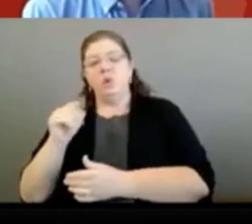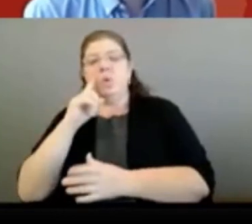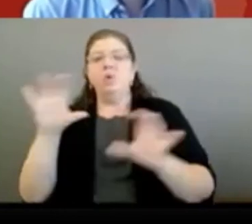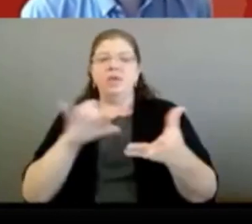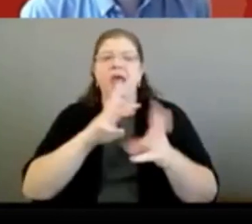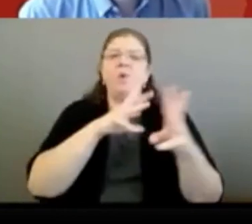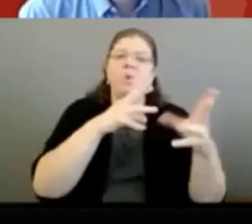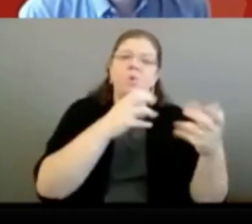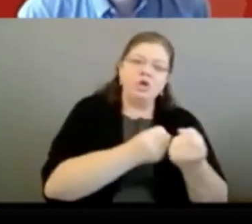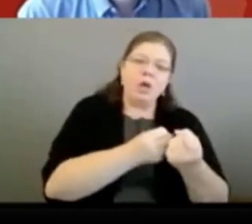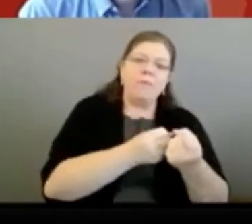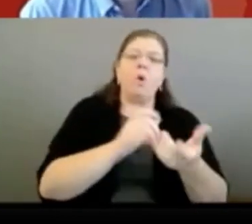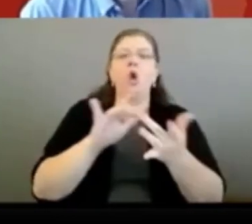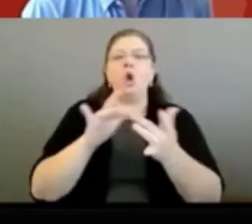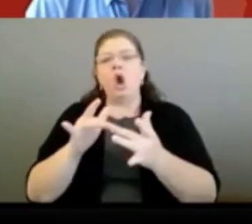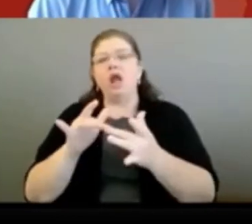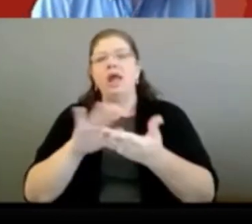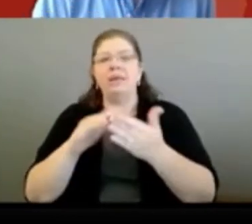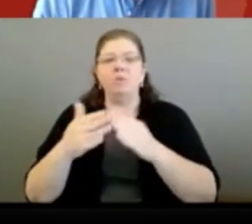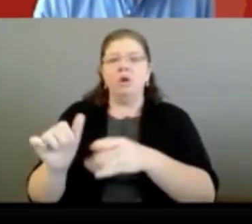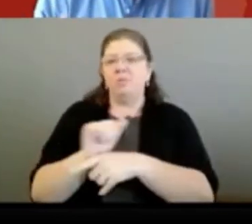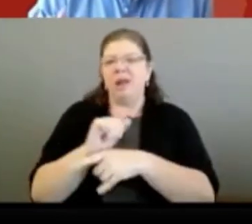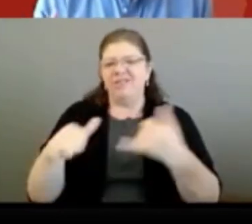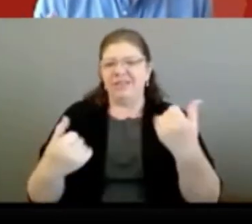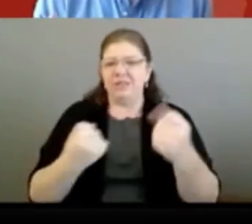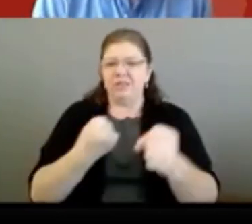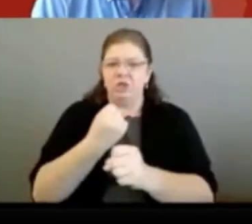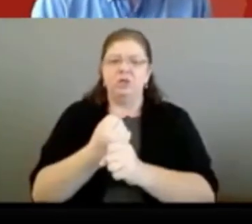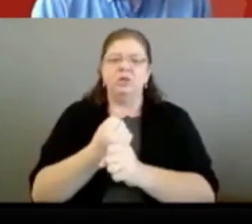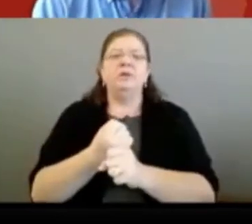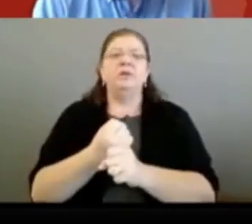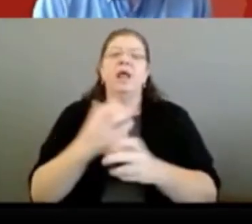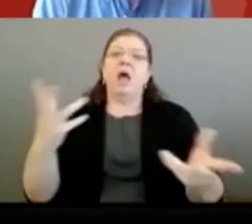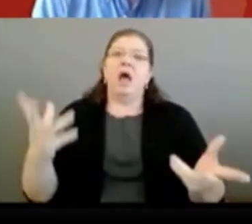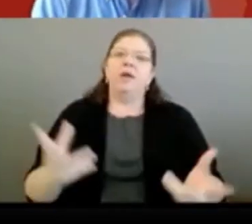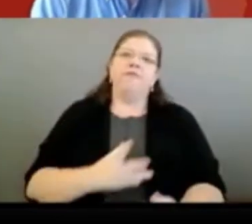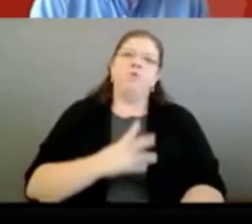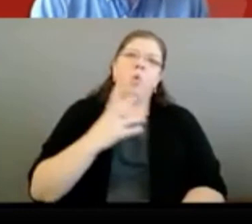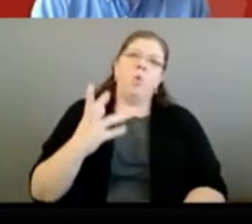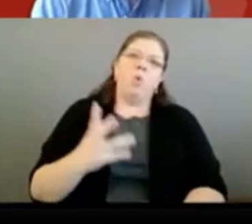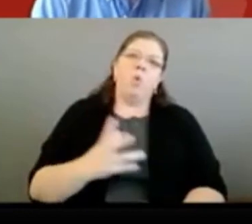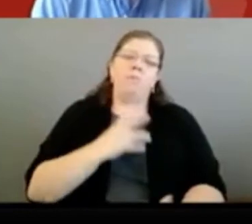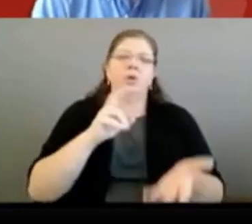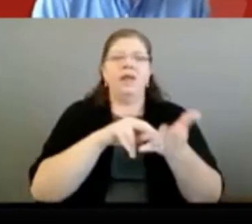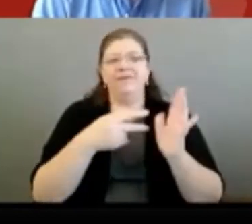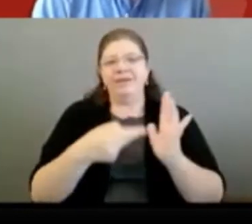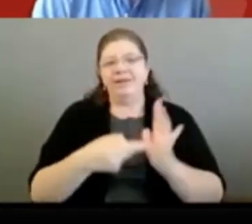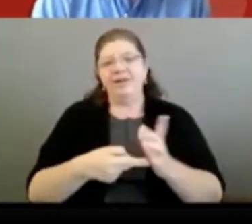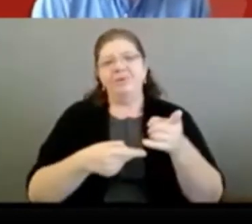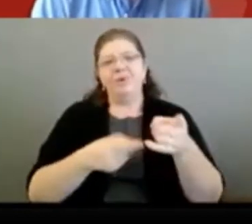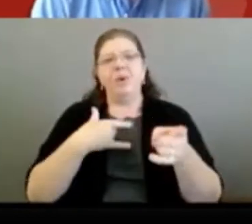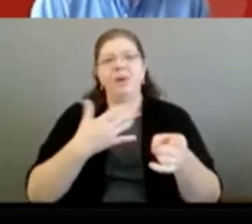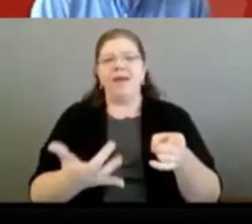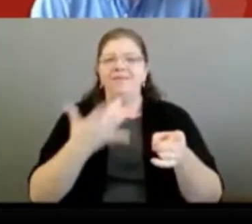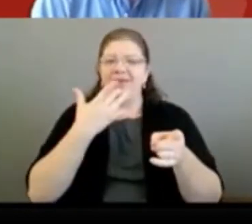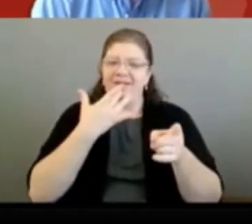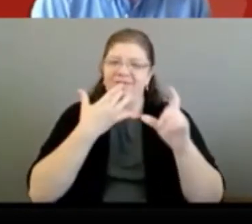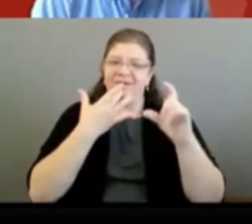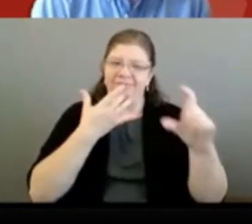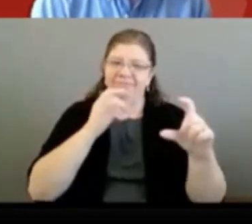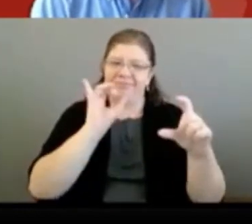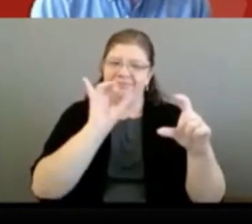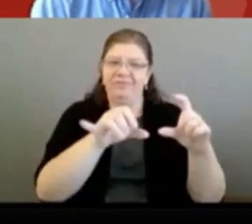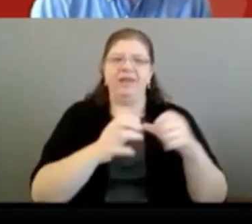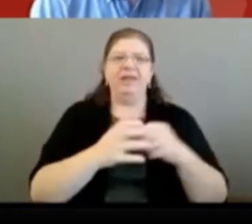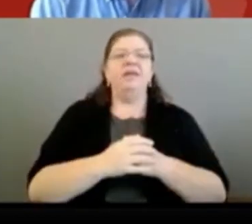online community of practice this year. Again, there's a lot of formal definitions for topic modeling, but this is probably one of my favorites.